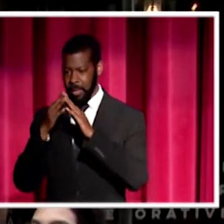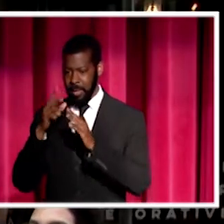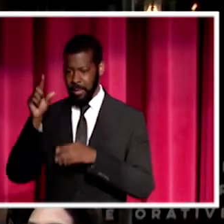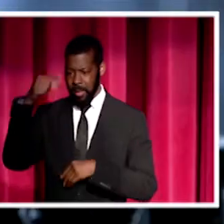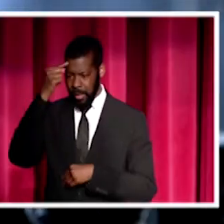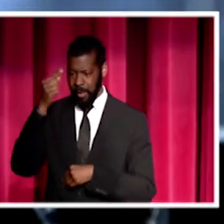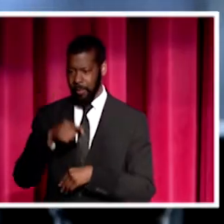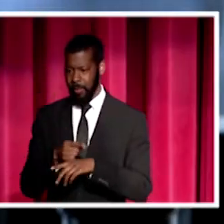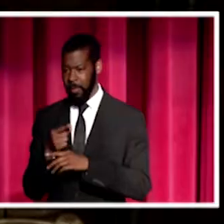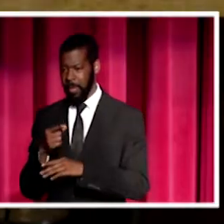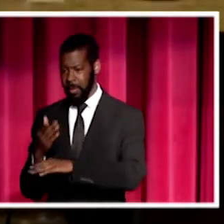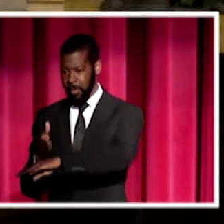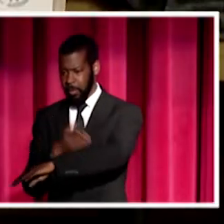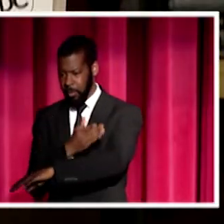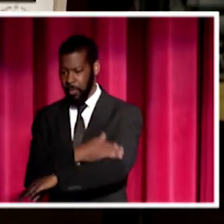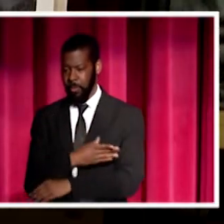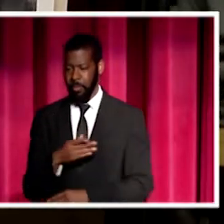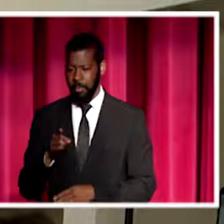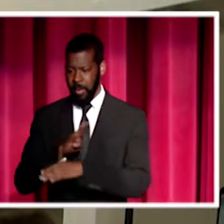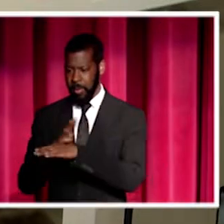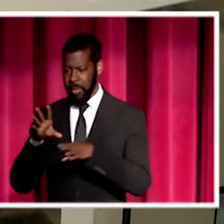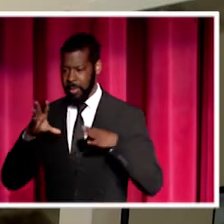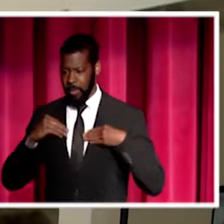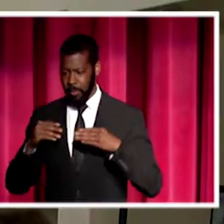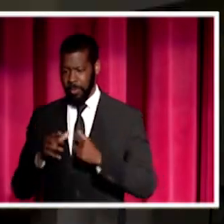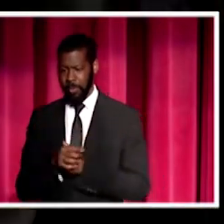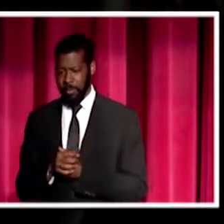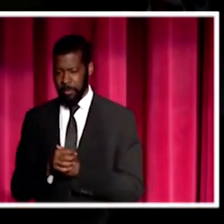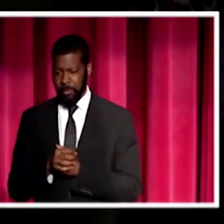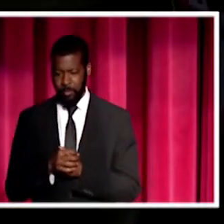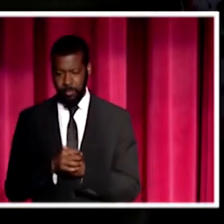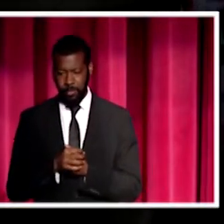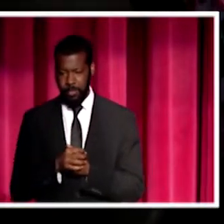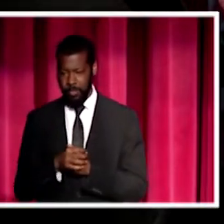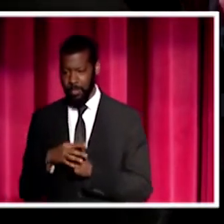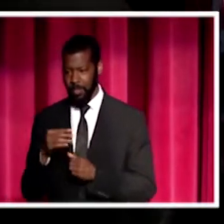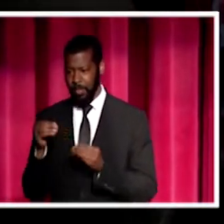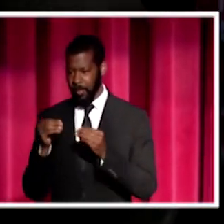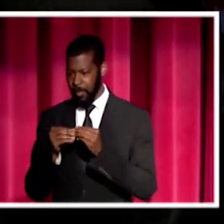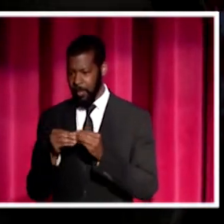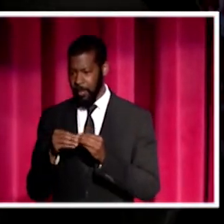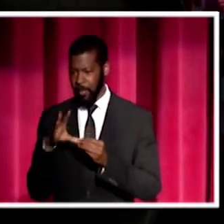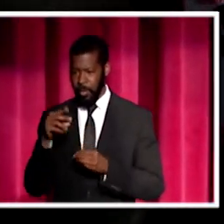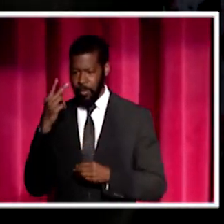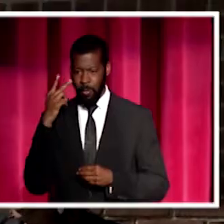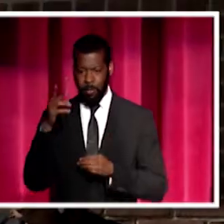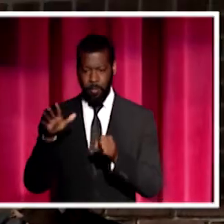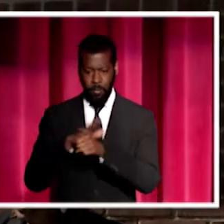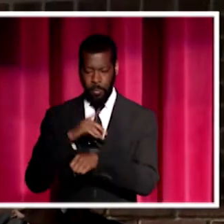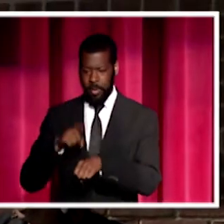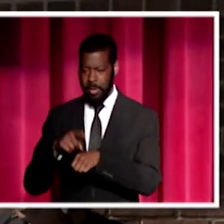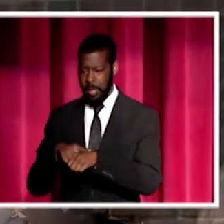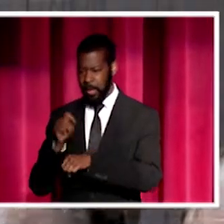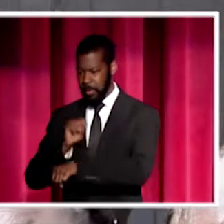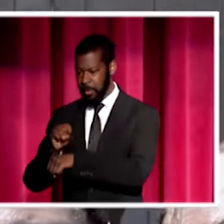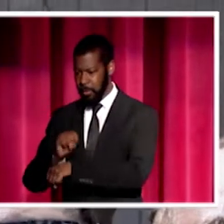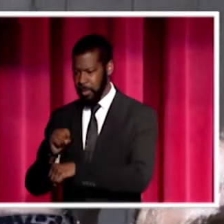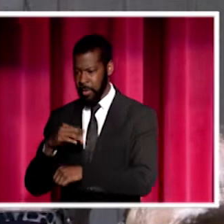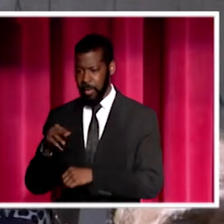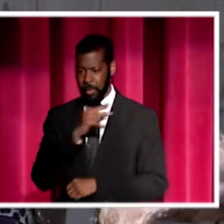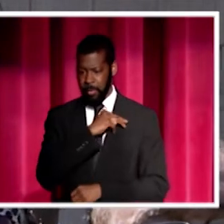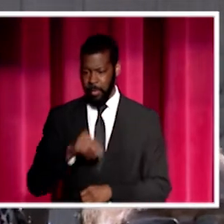support this class of entrepreneurs. We're proud to offer her full-time employment, and she's done an amazing